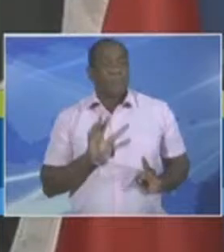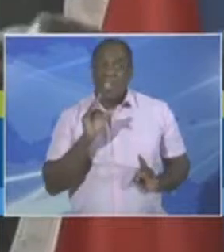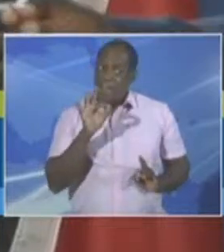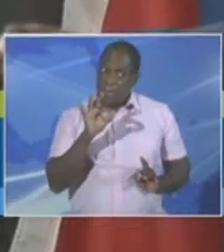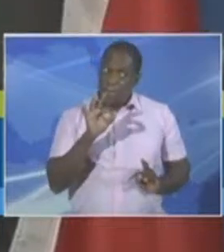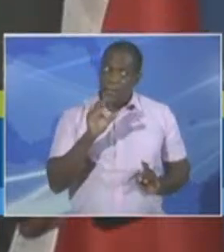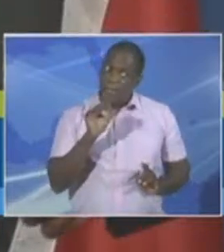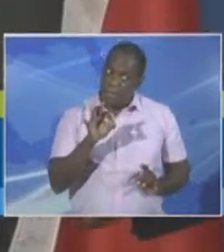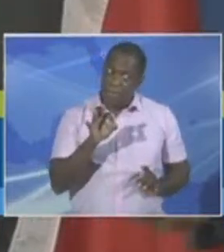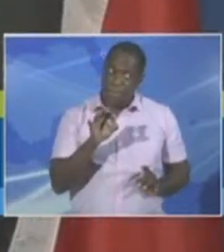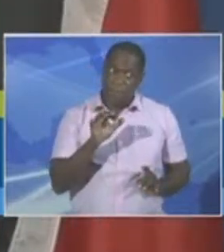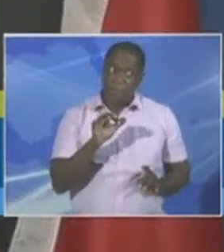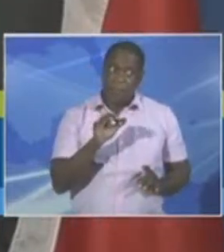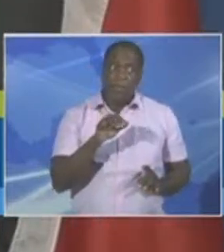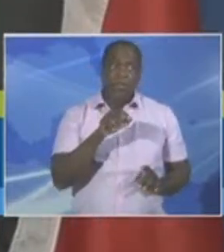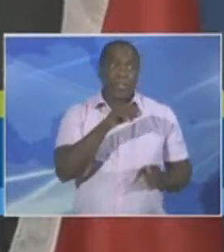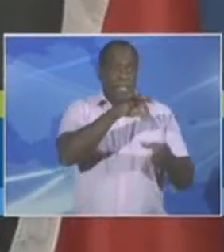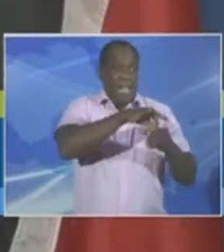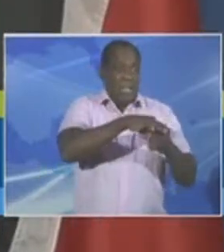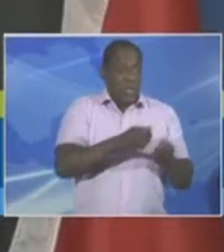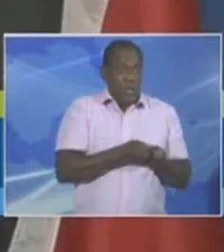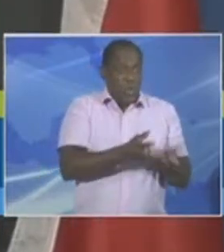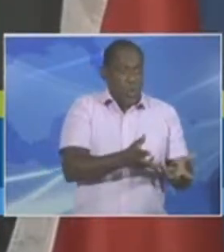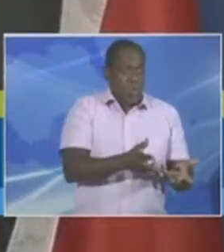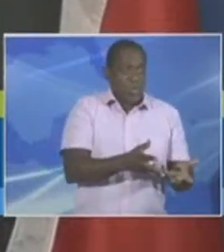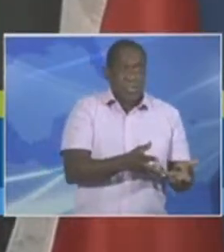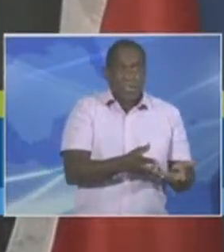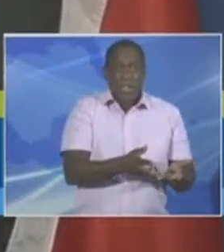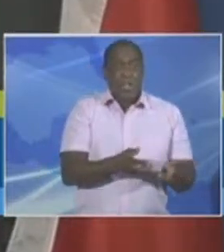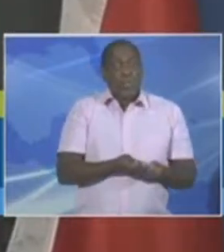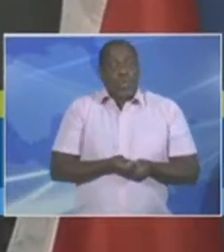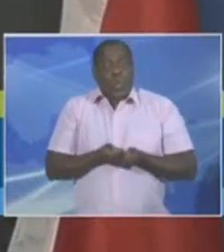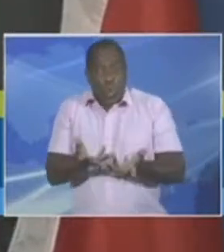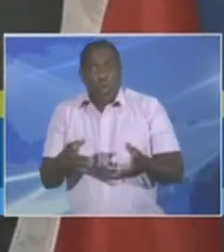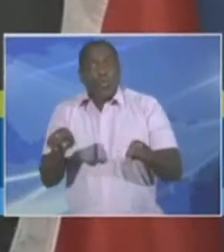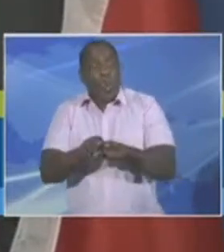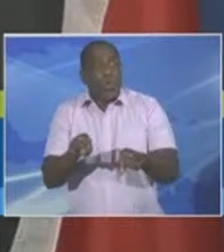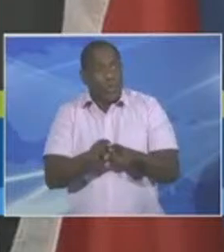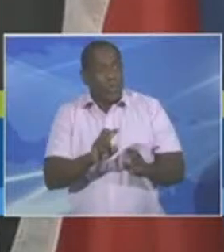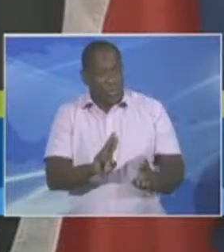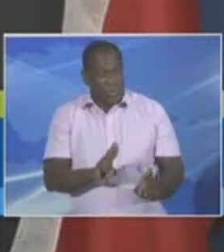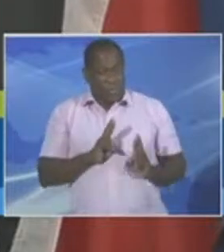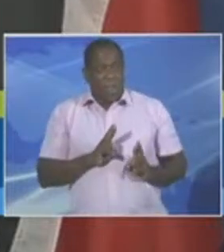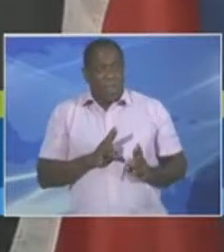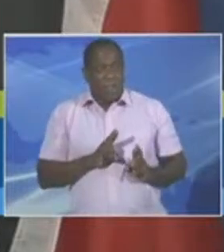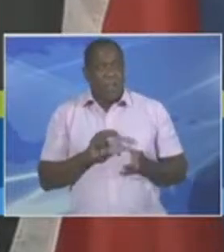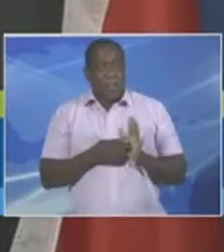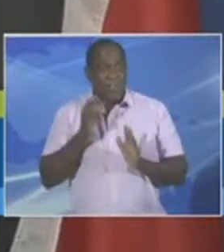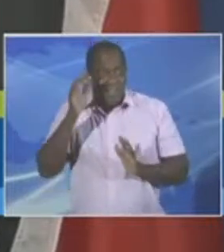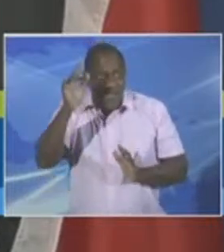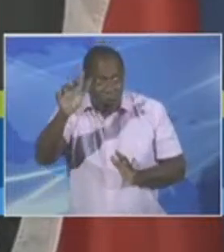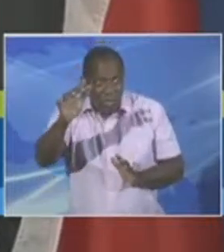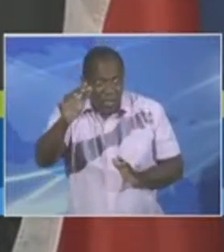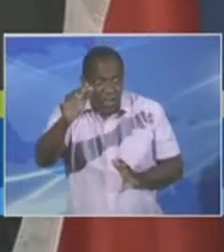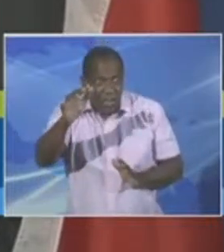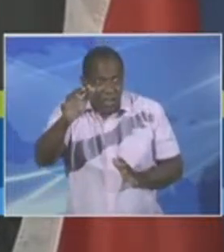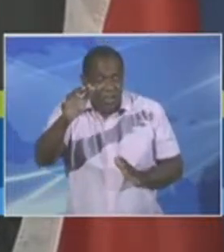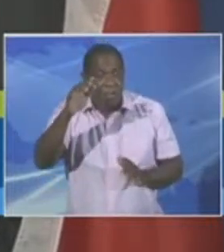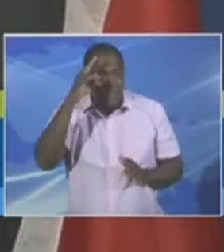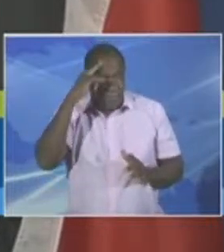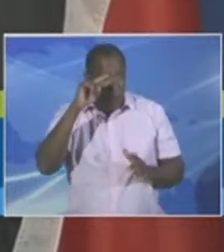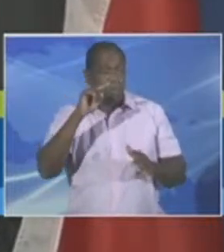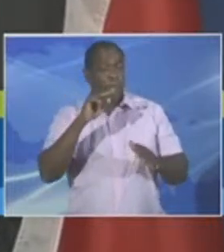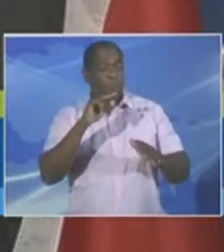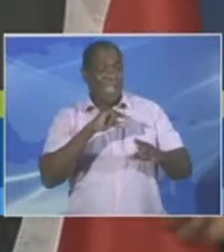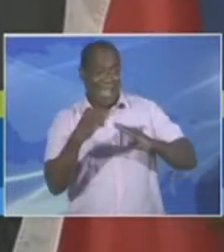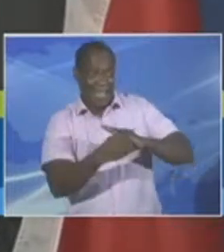time you and your party will be of no use to your country. And that was the position of Trinidad and Tobago in Guyana. So when Rodney Charles gets up